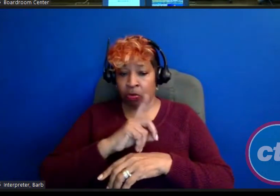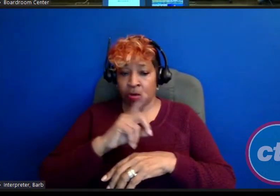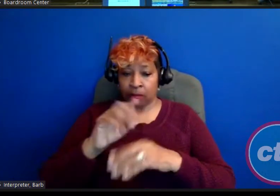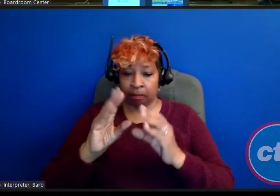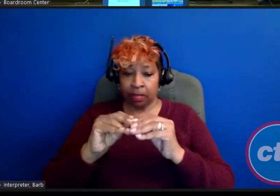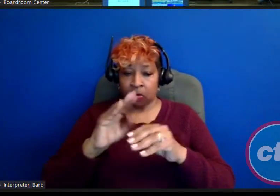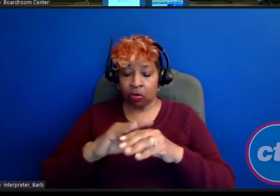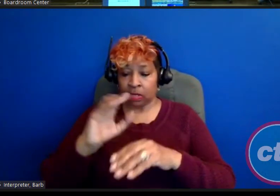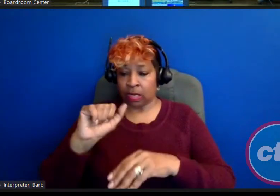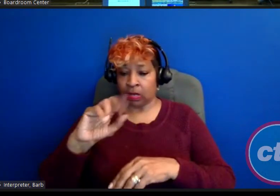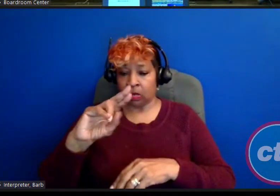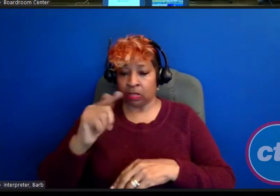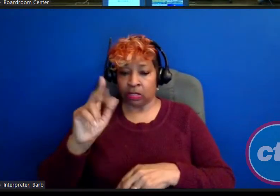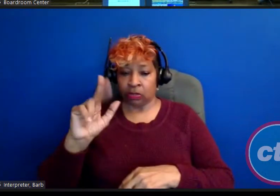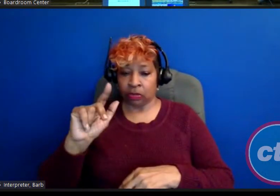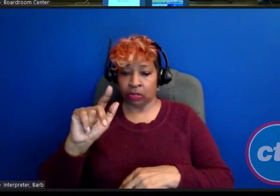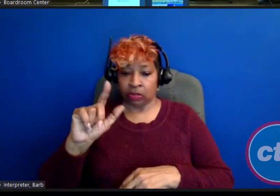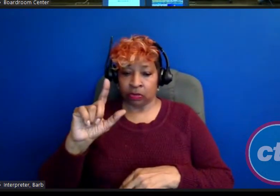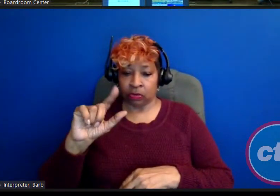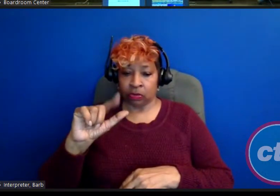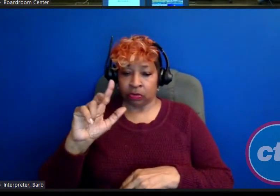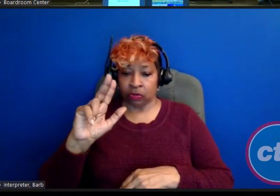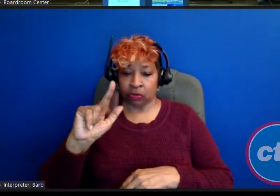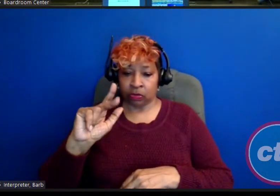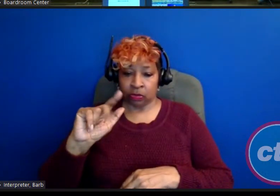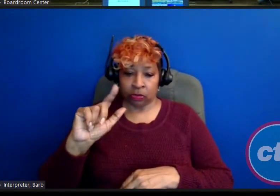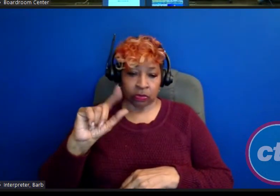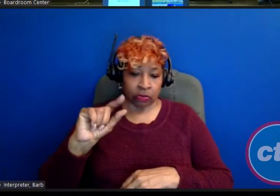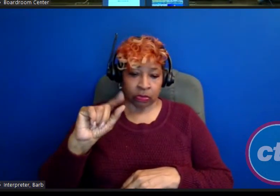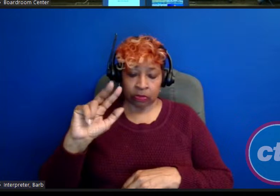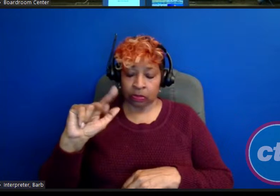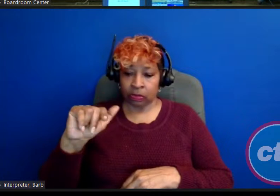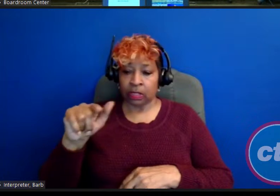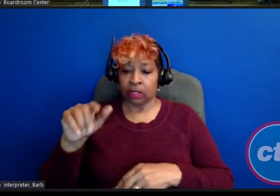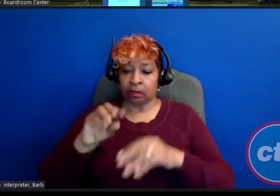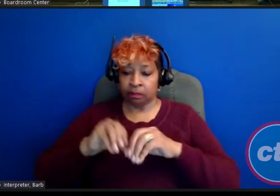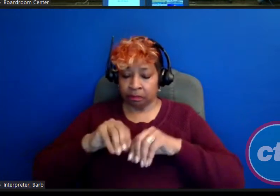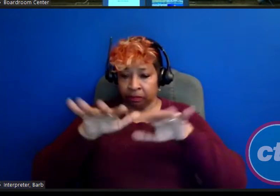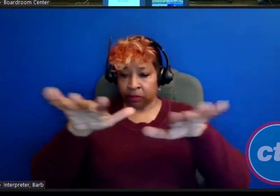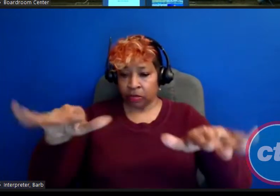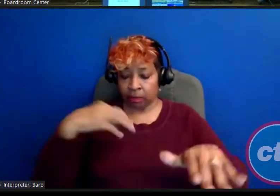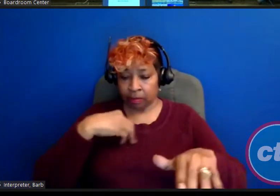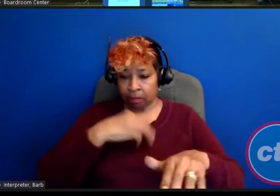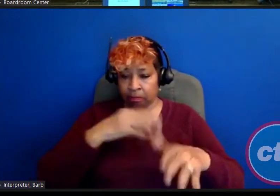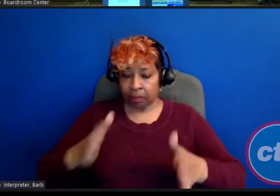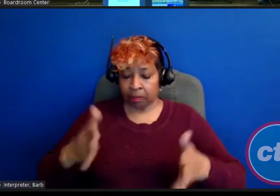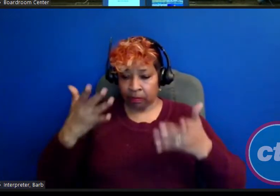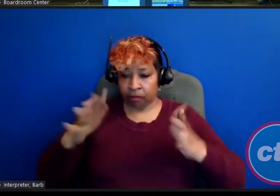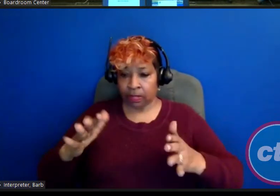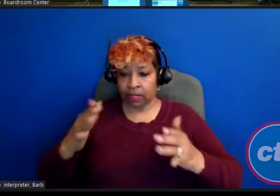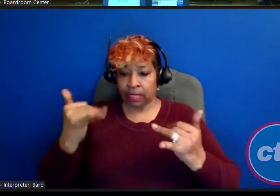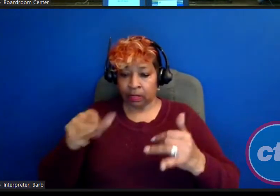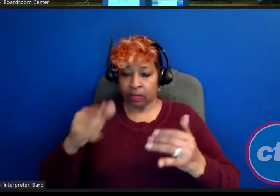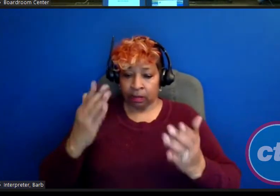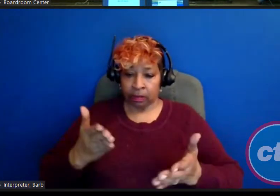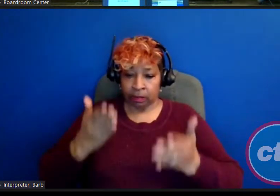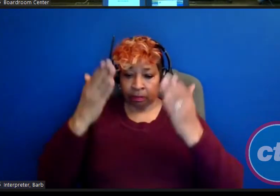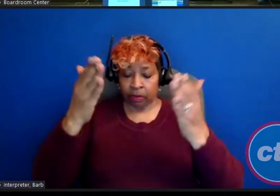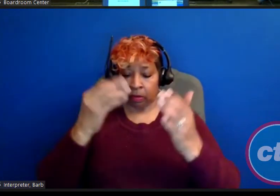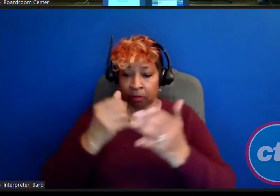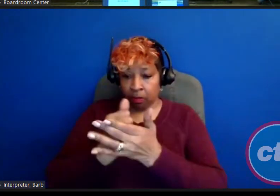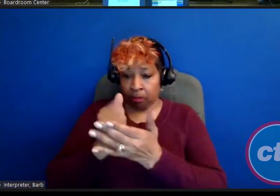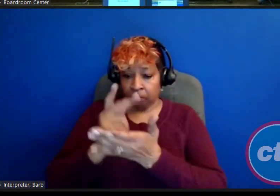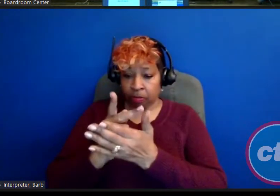29th, 2023 were distributed to members of the CAB prior to this meeting for review. May I have a motion to approve the minutes? Recording